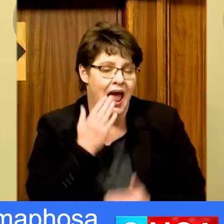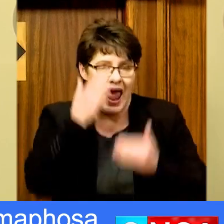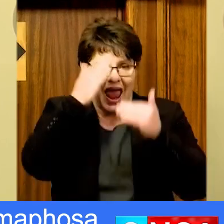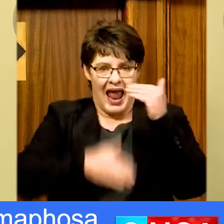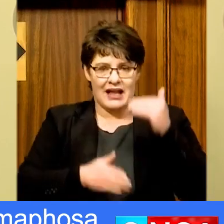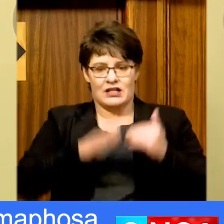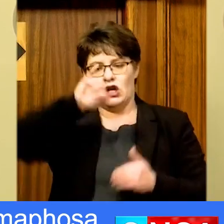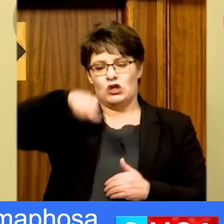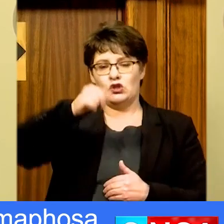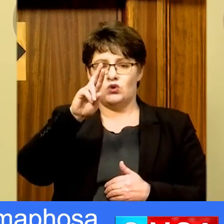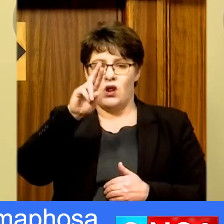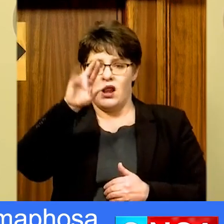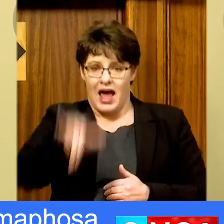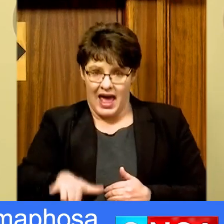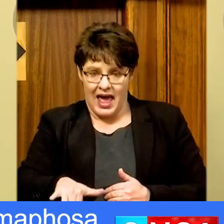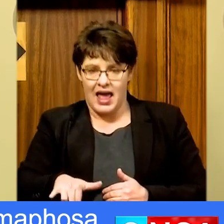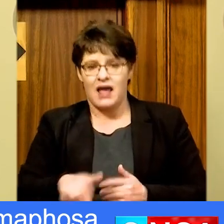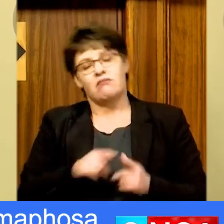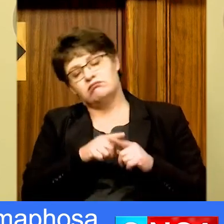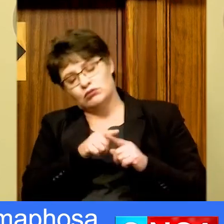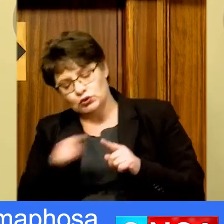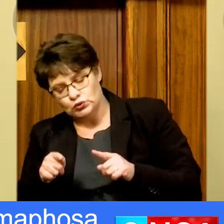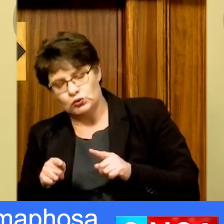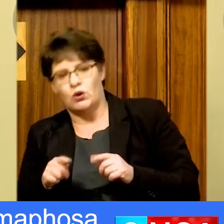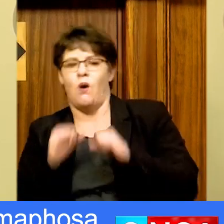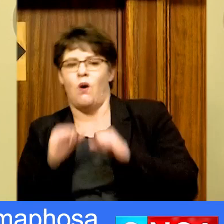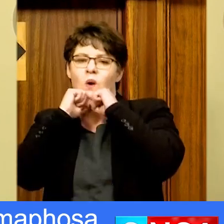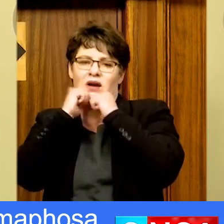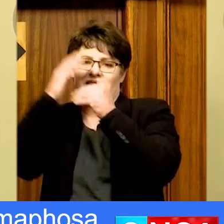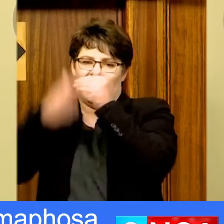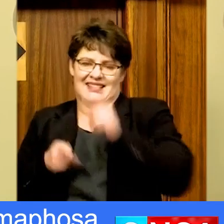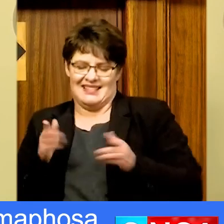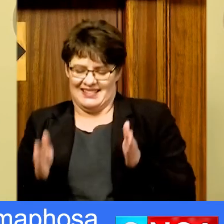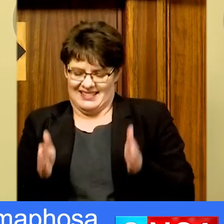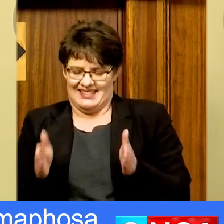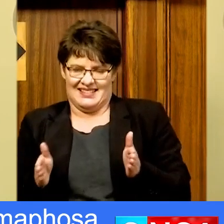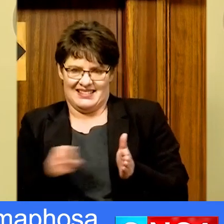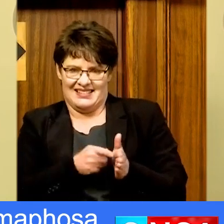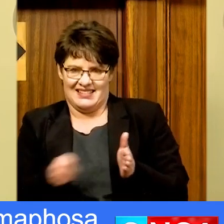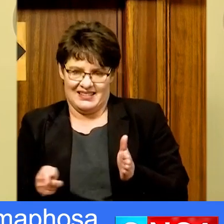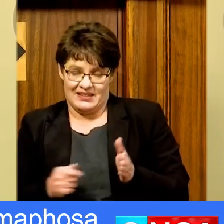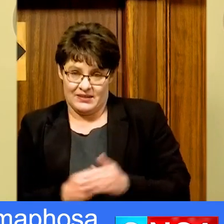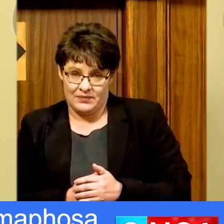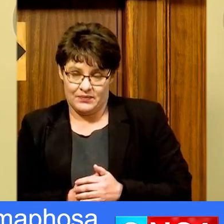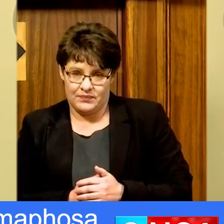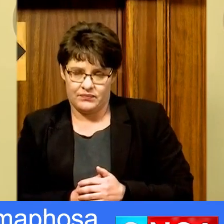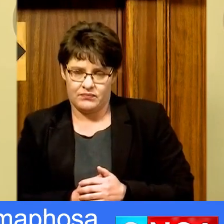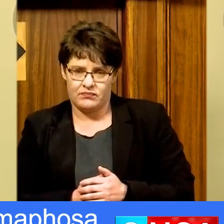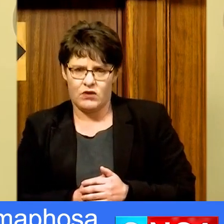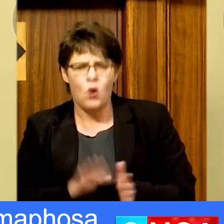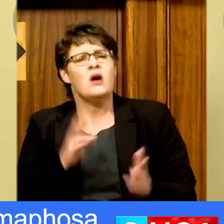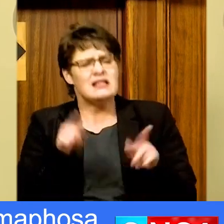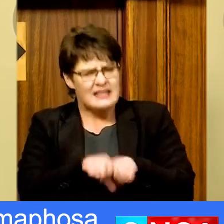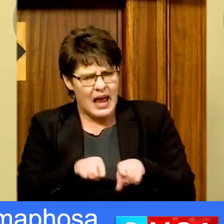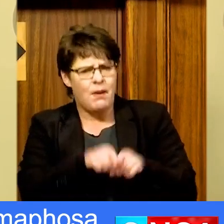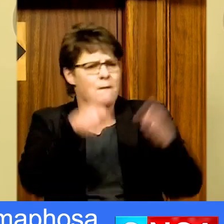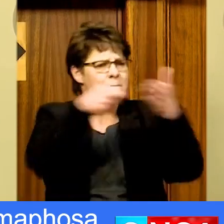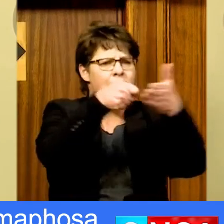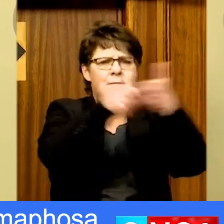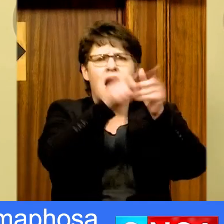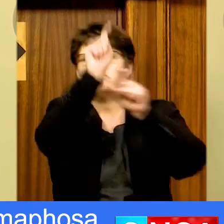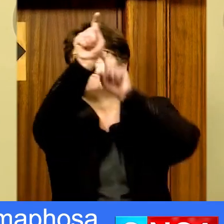July and end of August. We have procured and delivered millions of